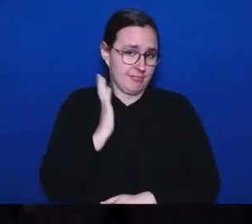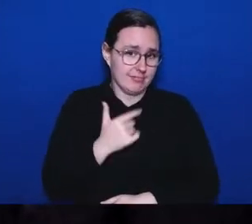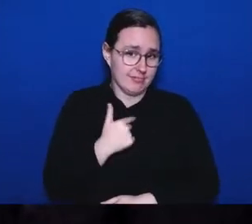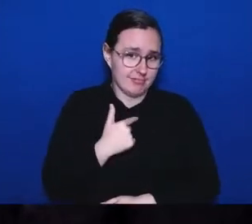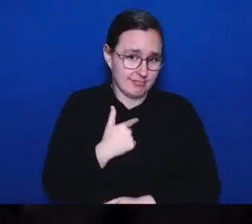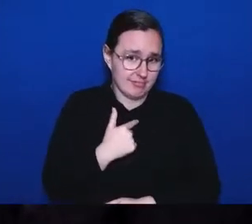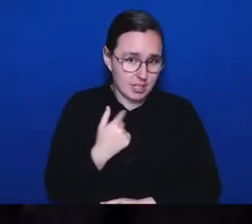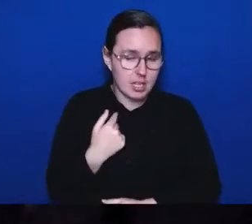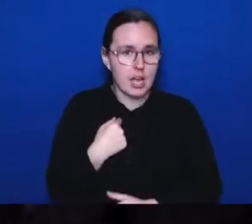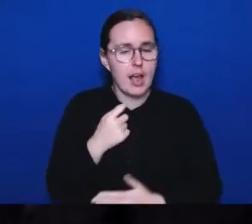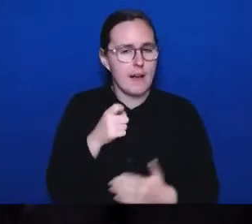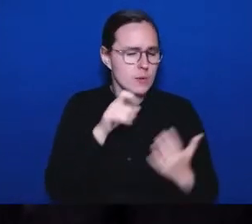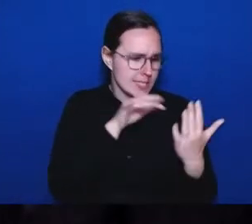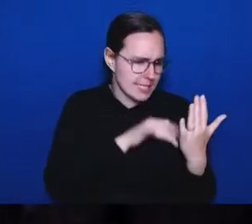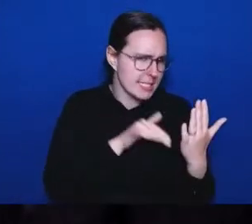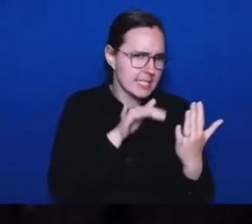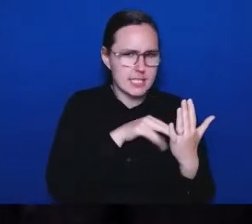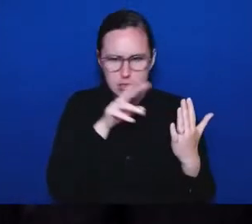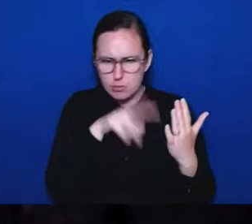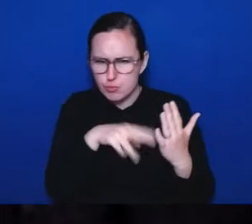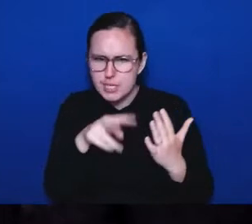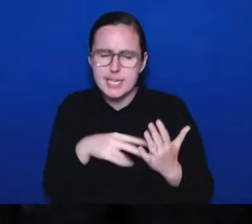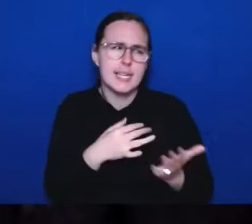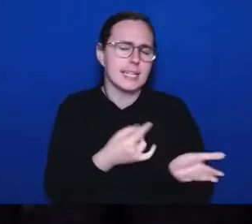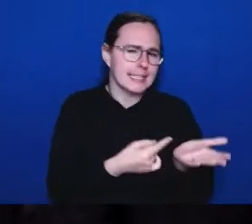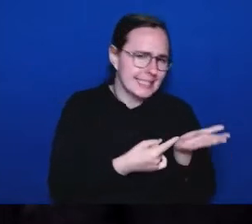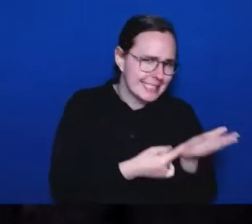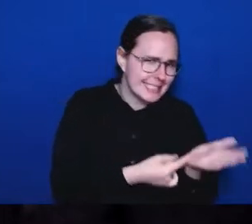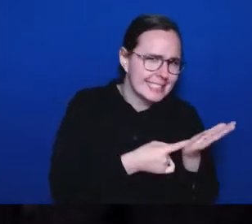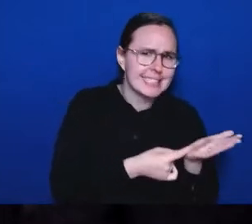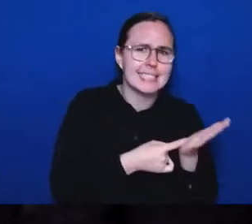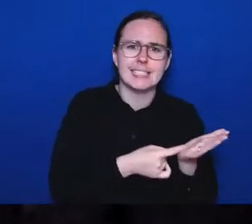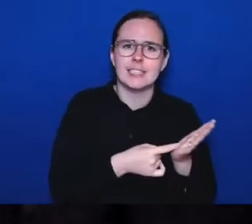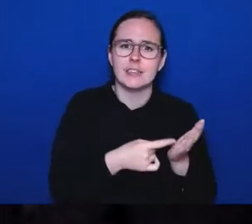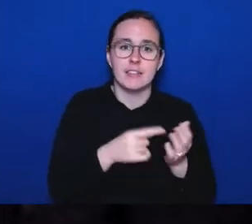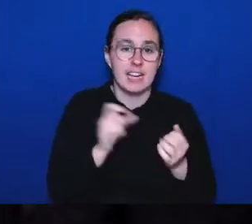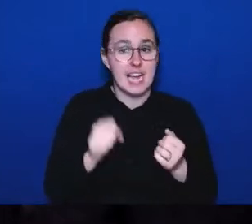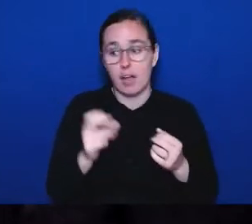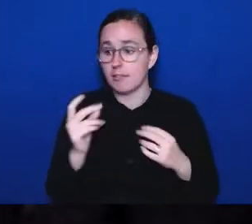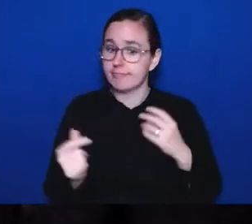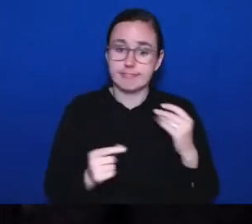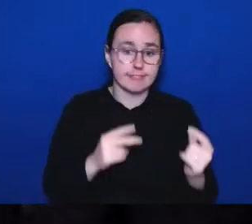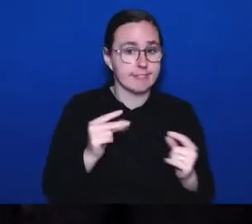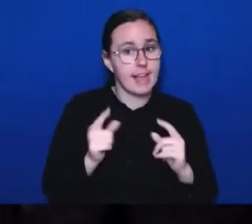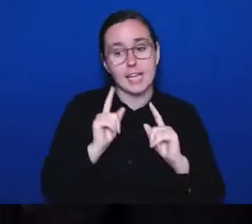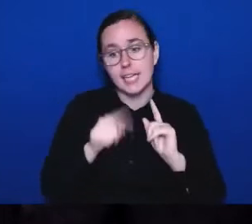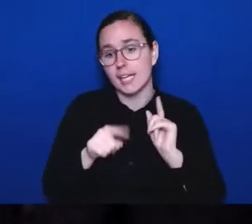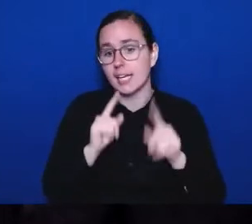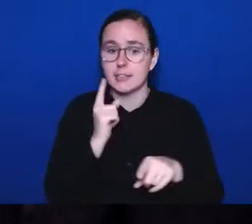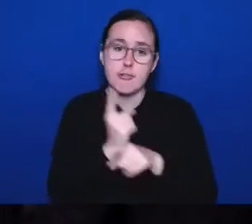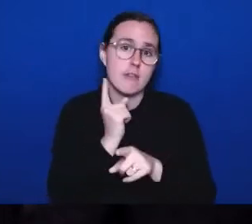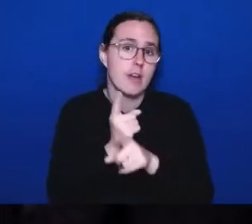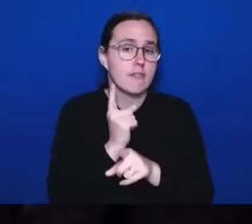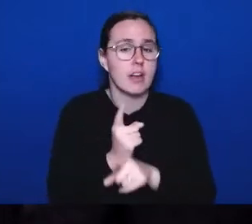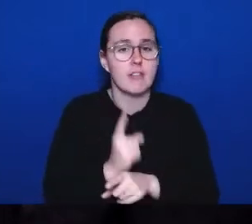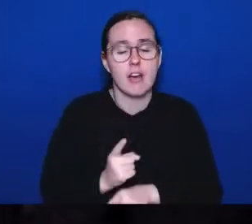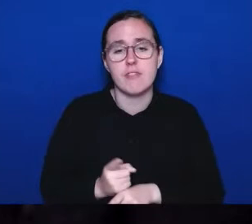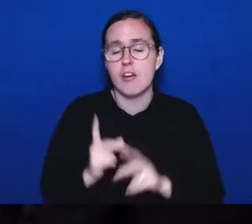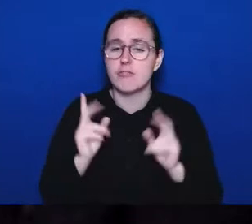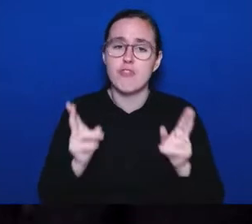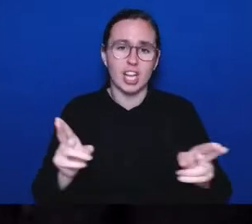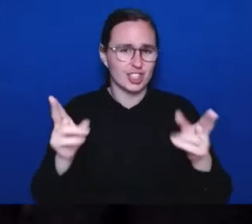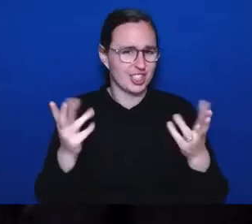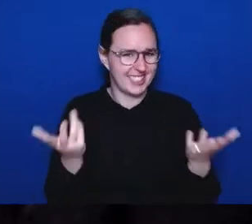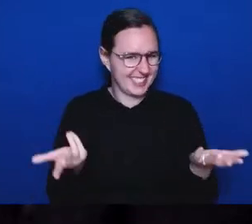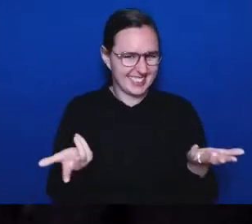take that time with your patient if need be, as well as seeing them with their complexities and really